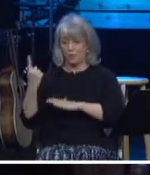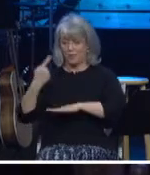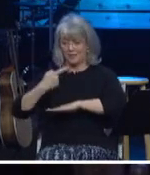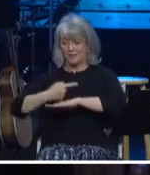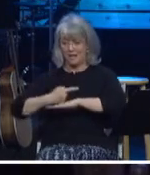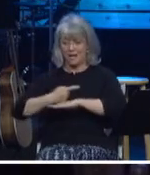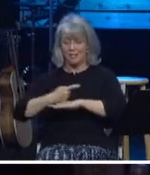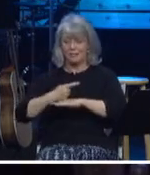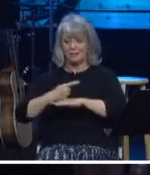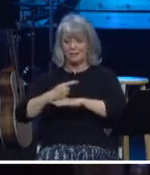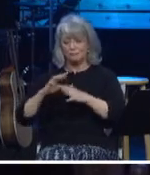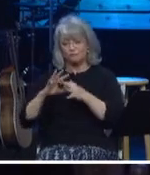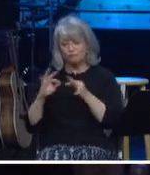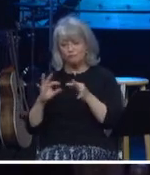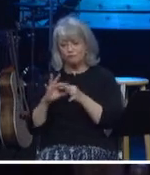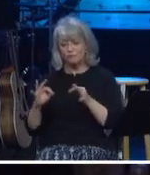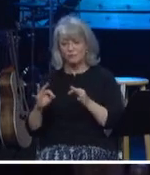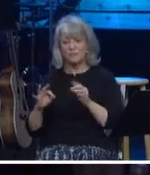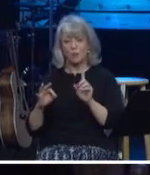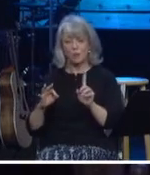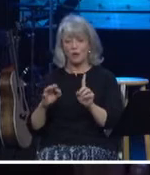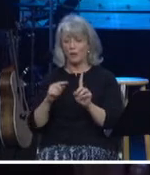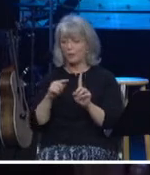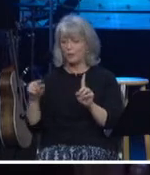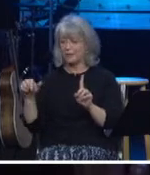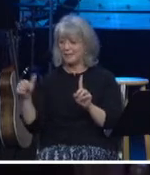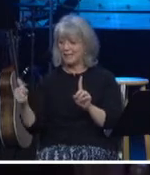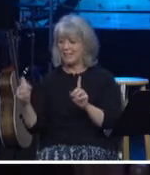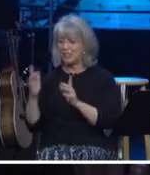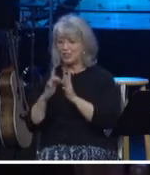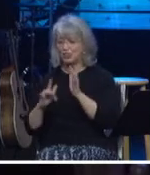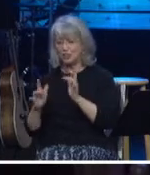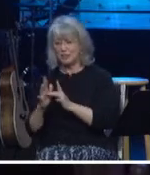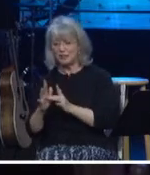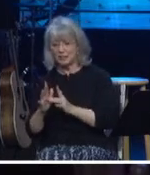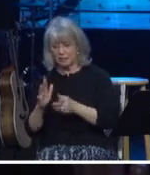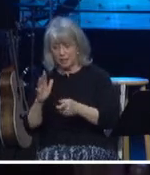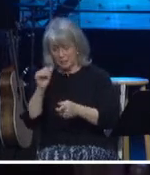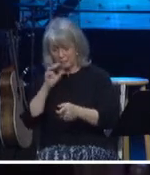1 through 10, we see Jesus with a word of command, heal